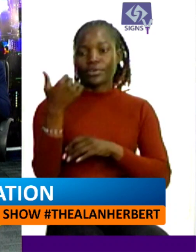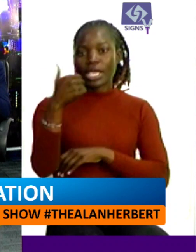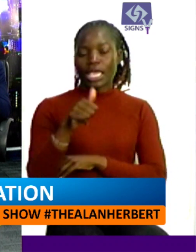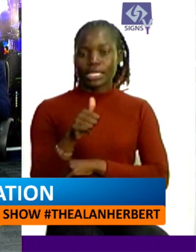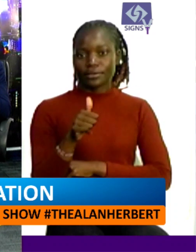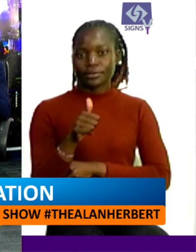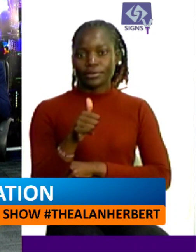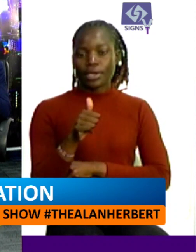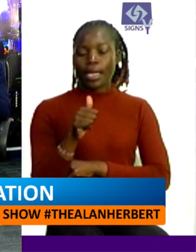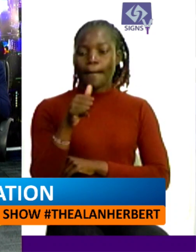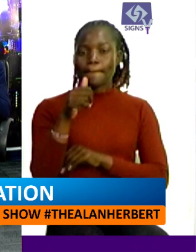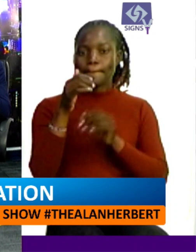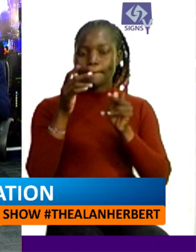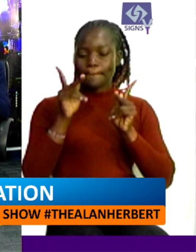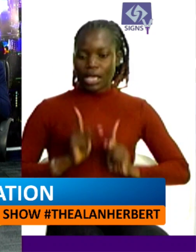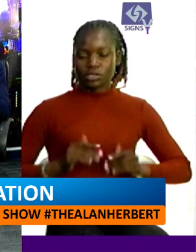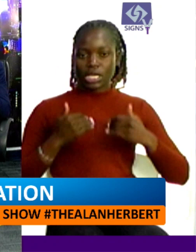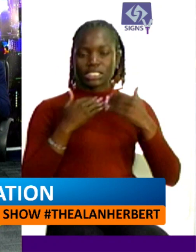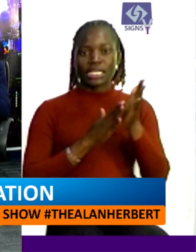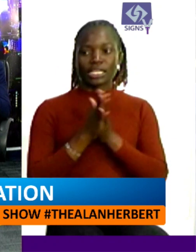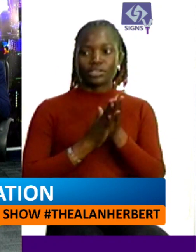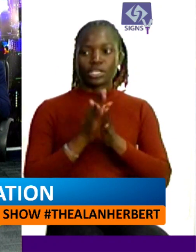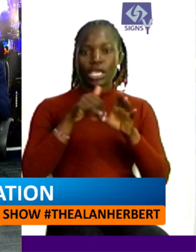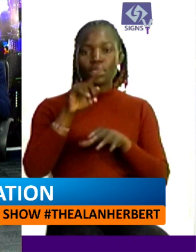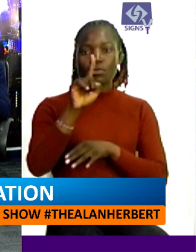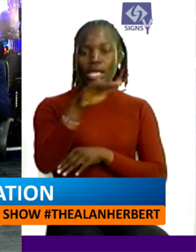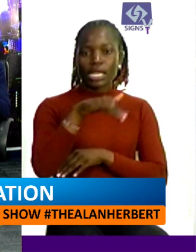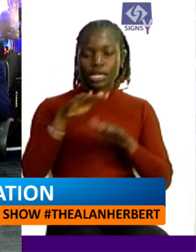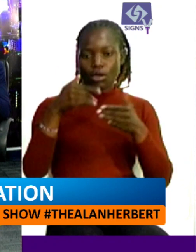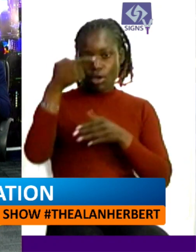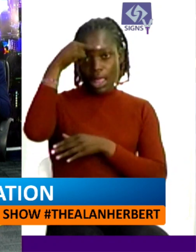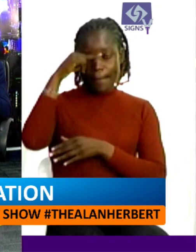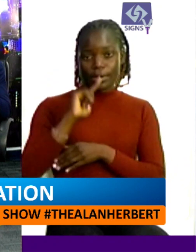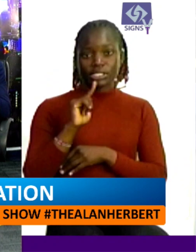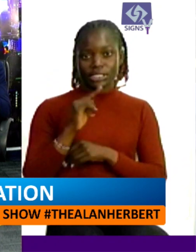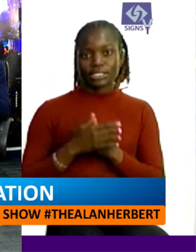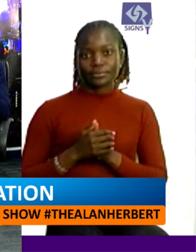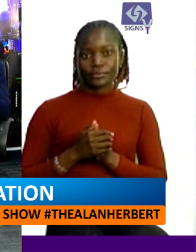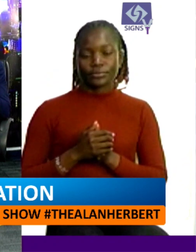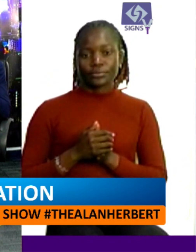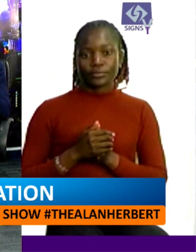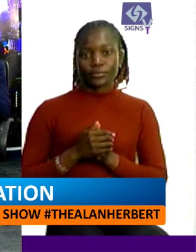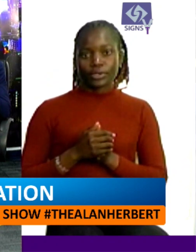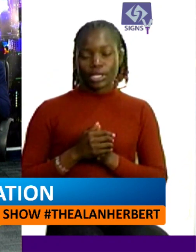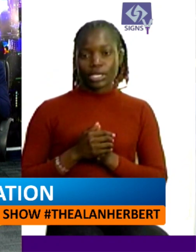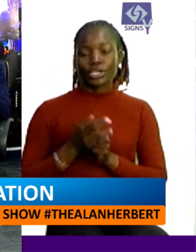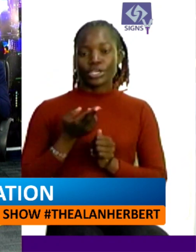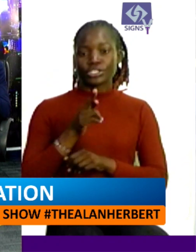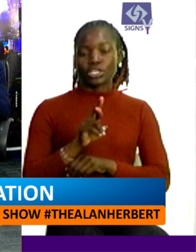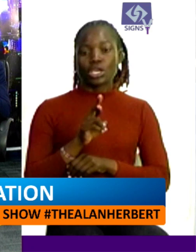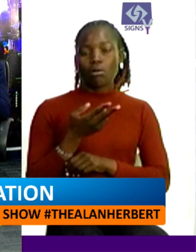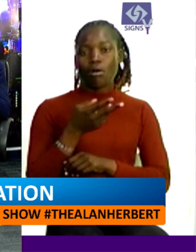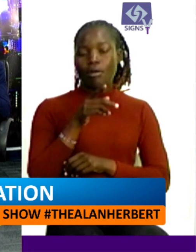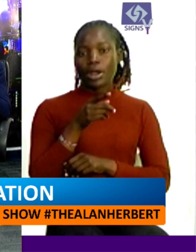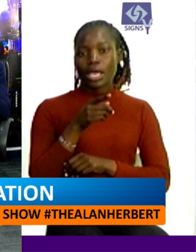prospective applicant has an interest in one area or one policy issue, he or she can also